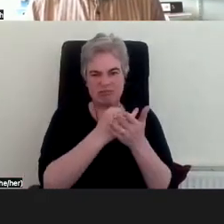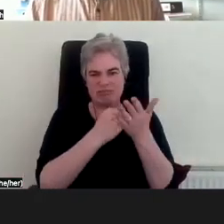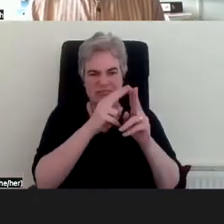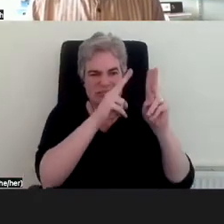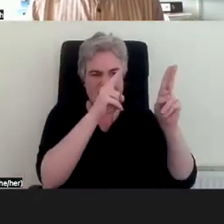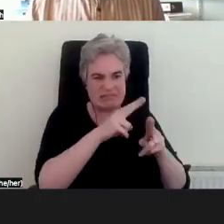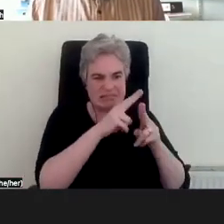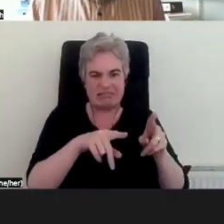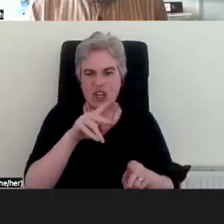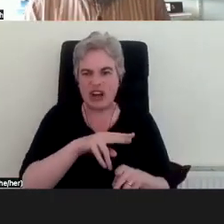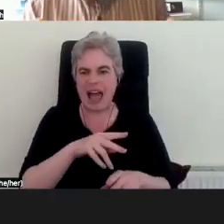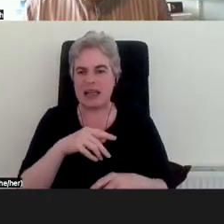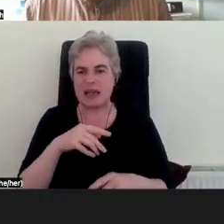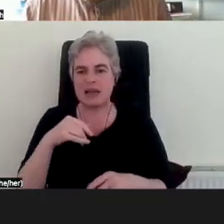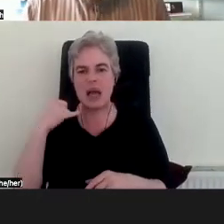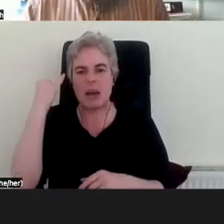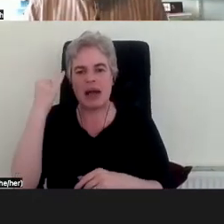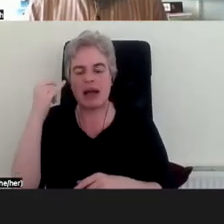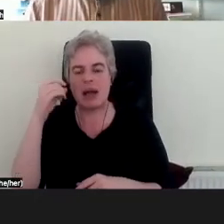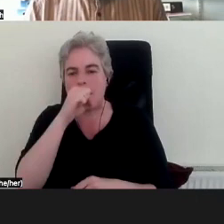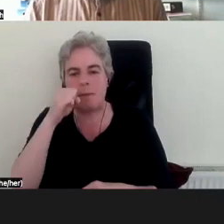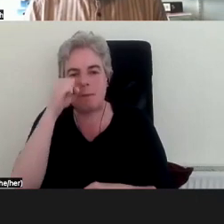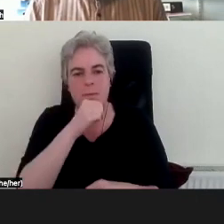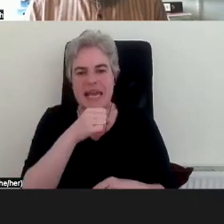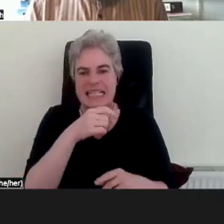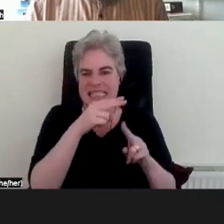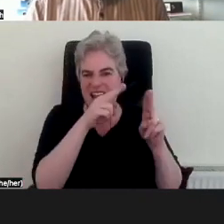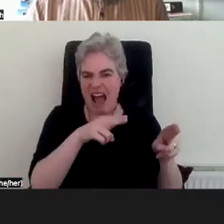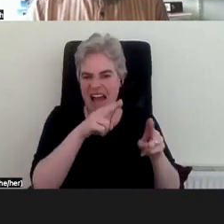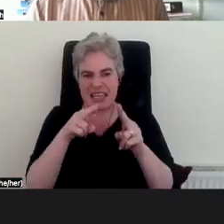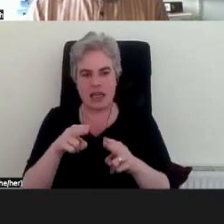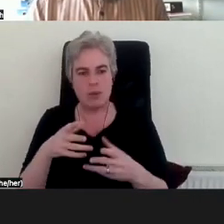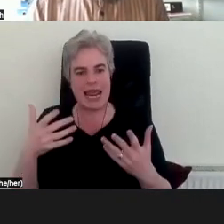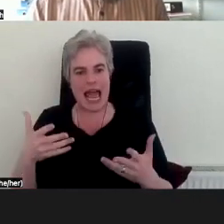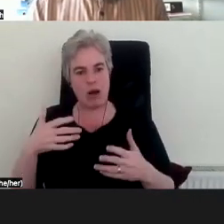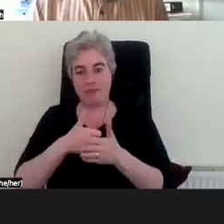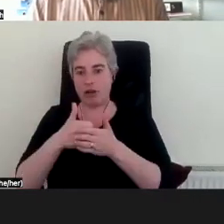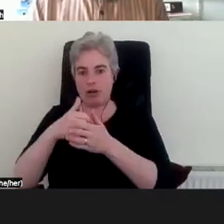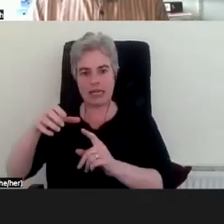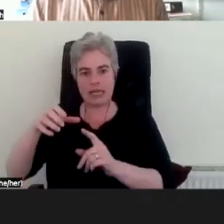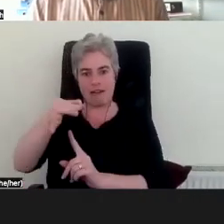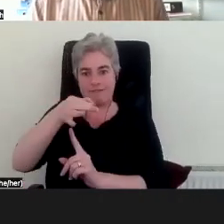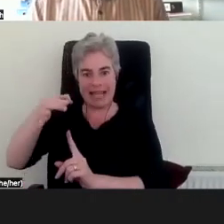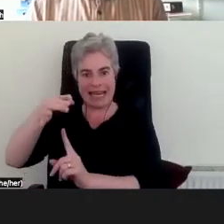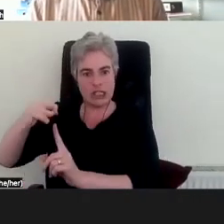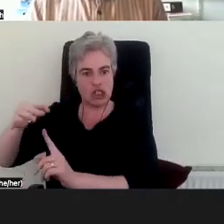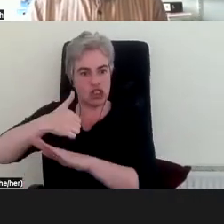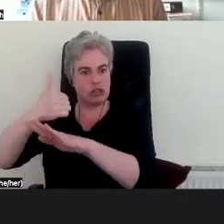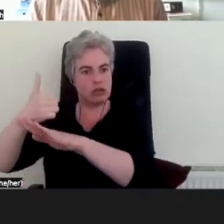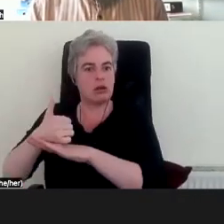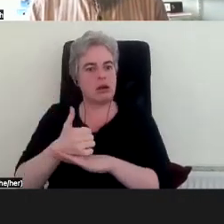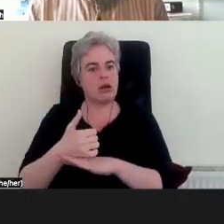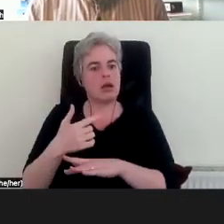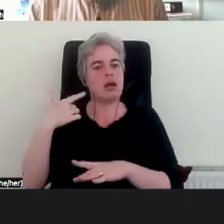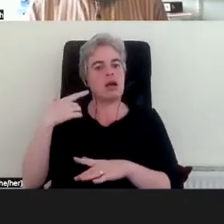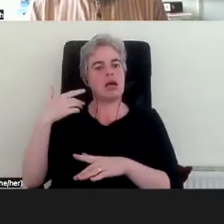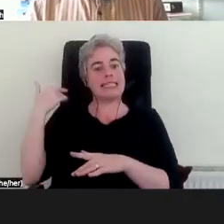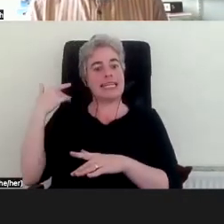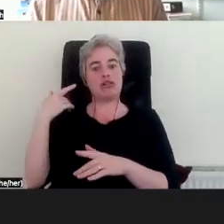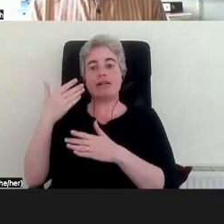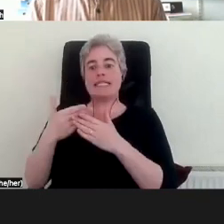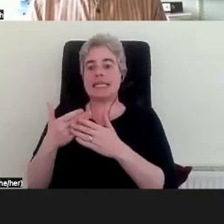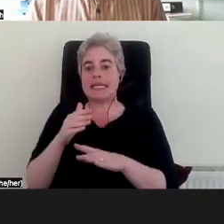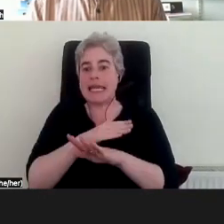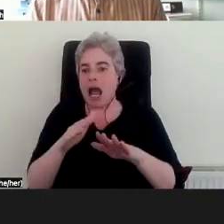pigsties, we now have regular village. The valley in which it stands which till lately was uncultivated,